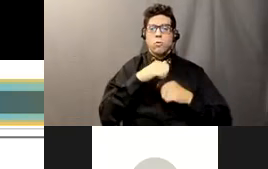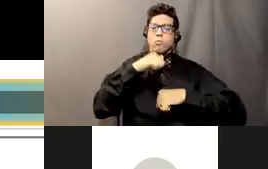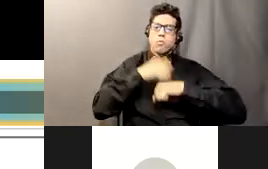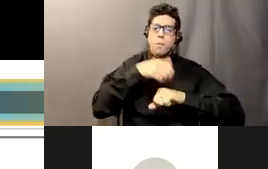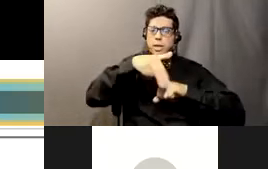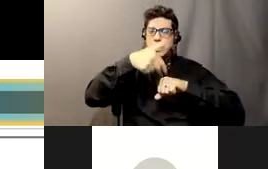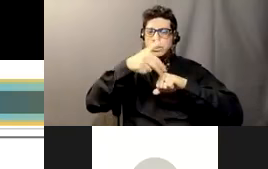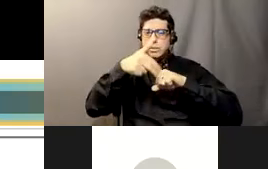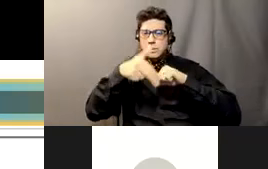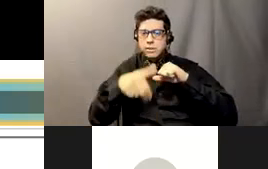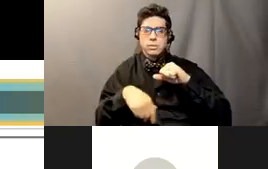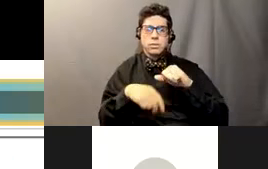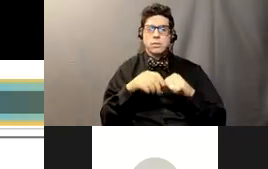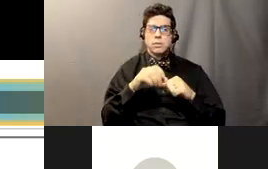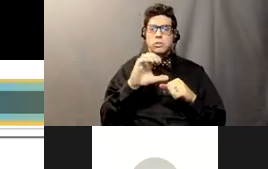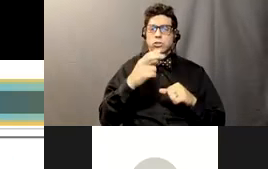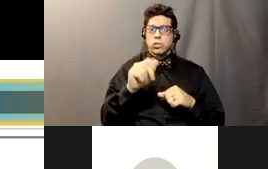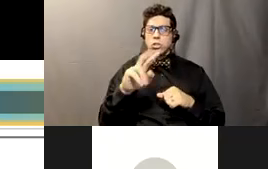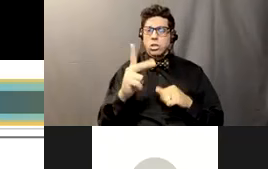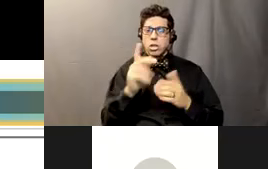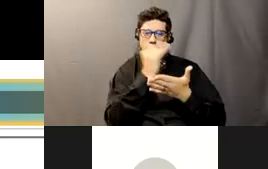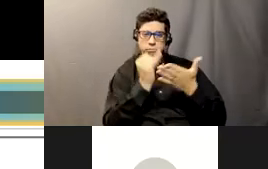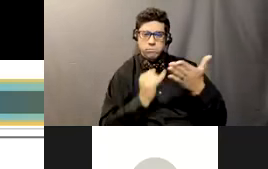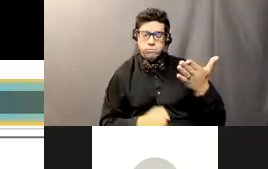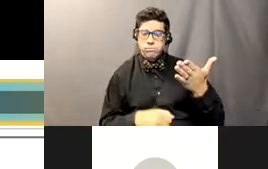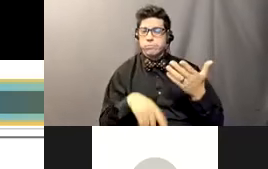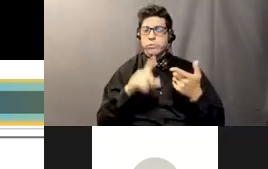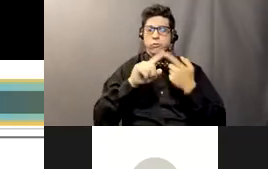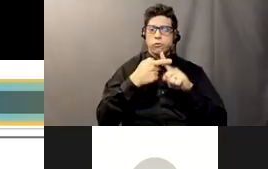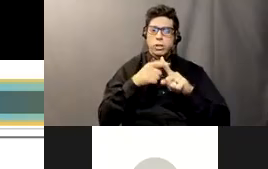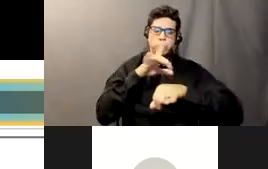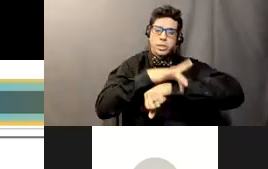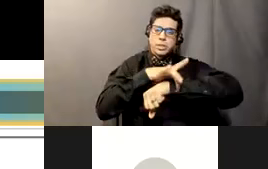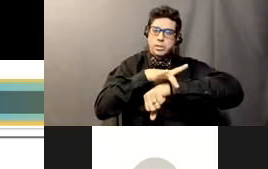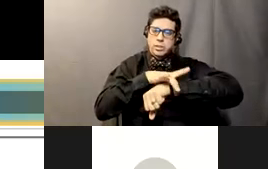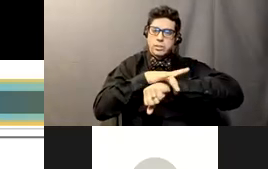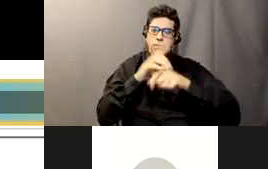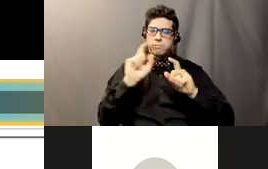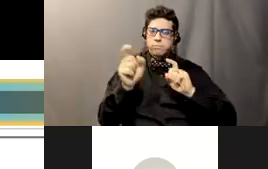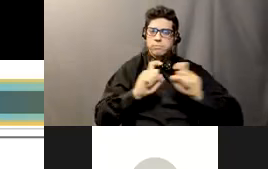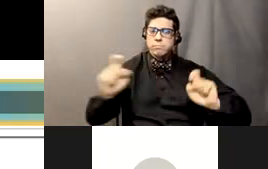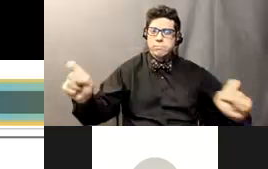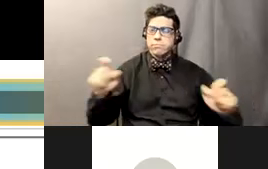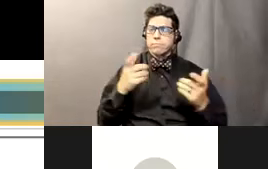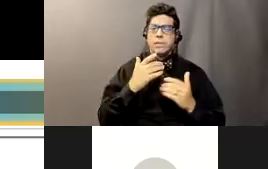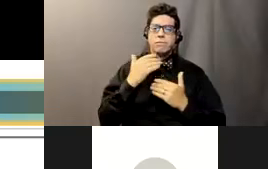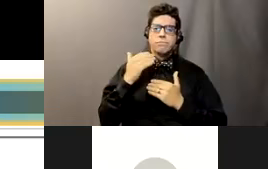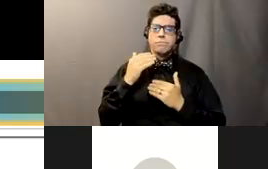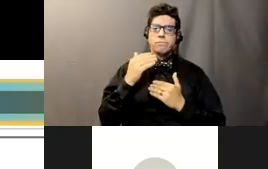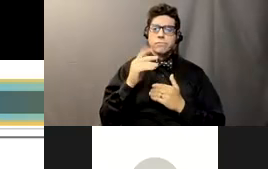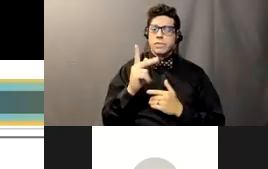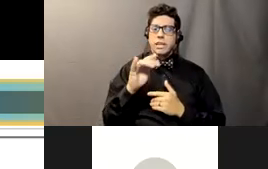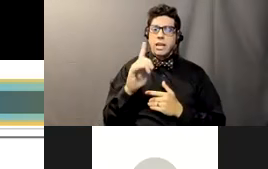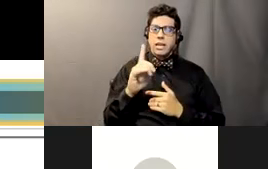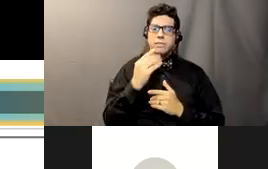chalk drawings, making friendship bracelets for each other, kind notes to each other. And so those are really effective this